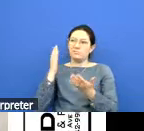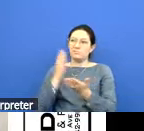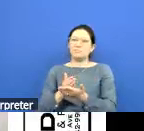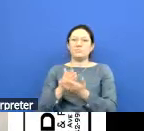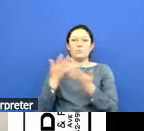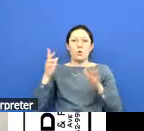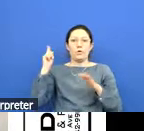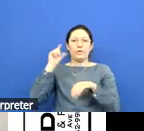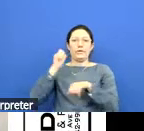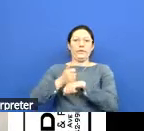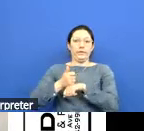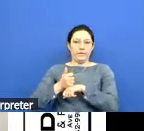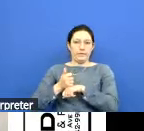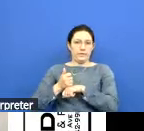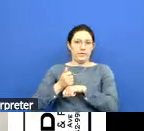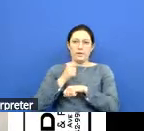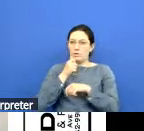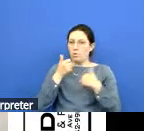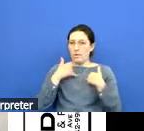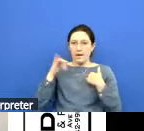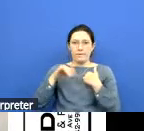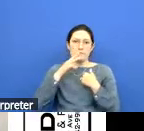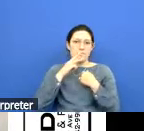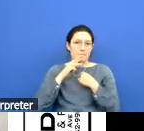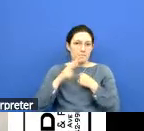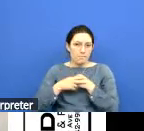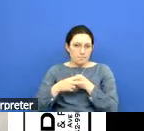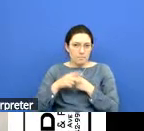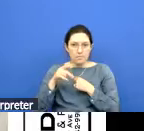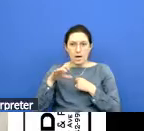have these stormwater management facilities.